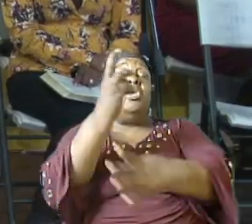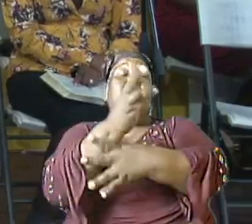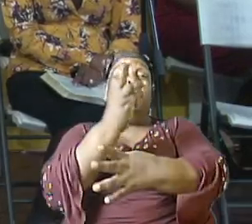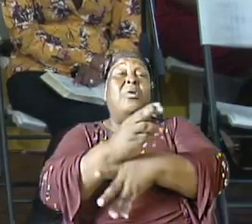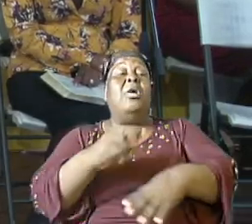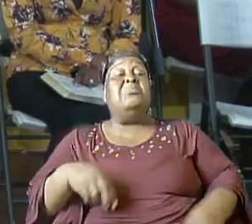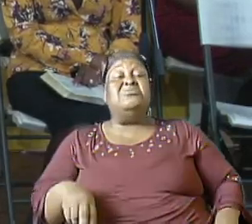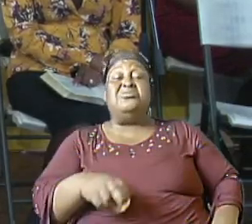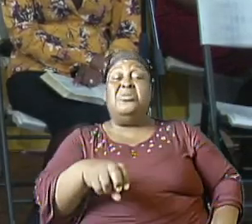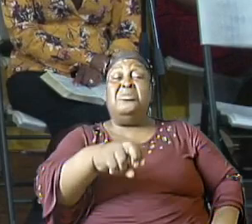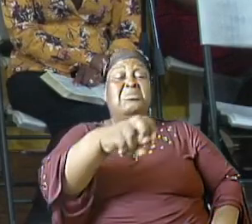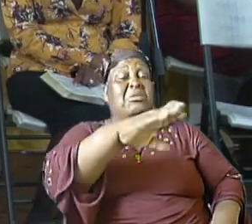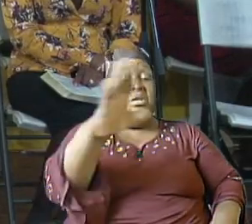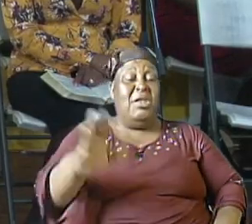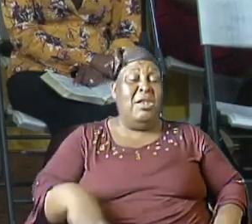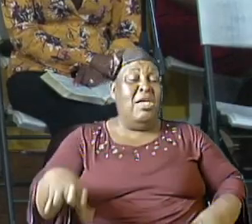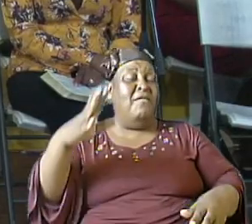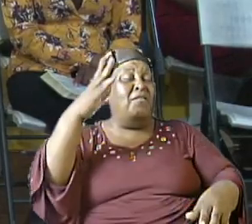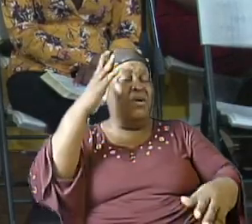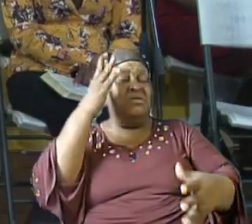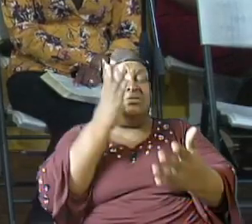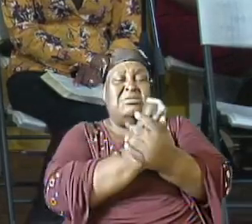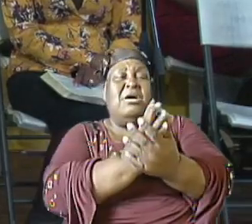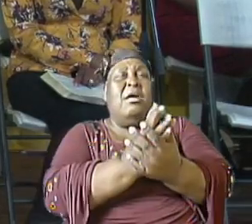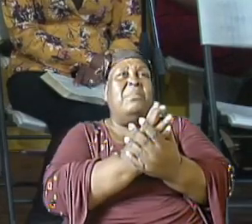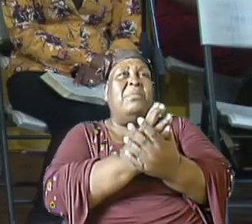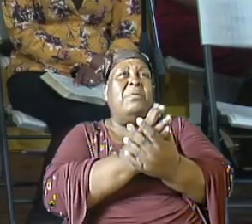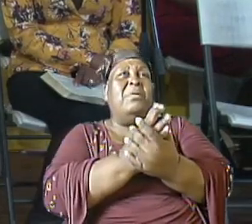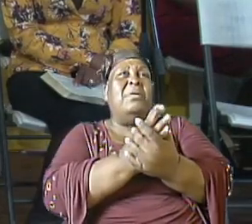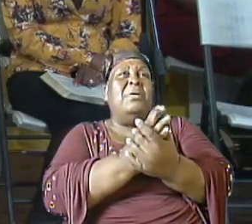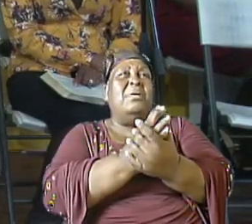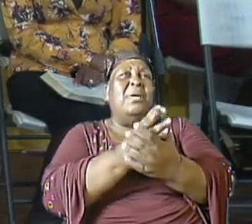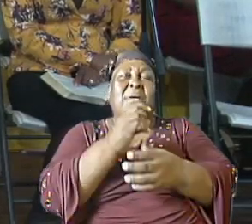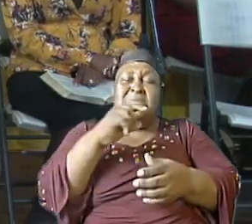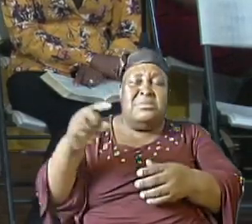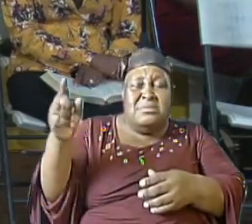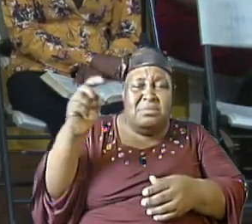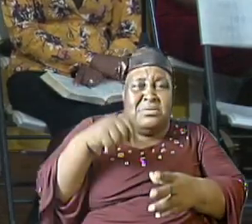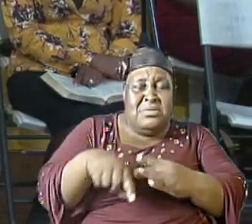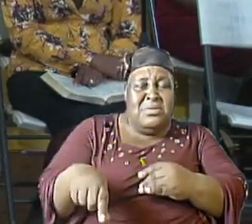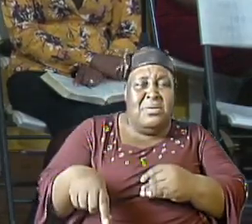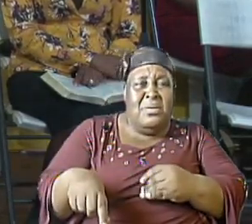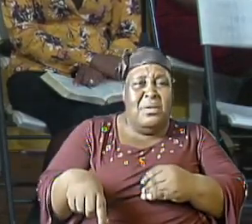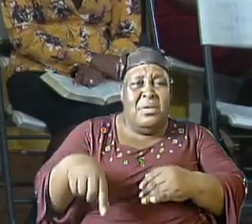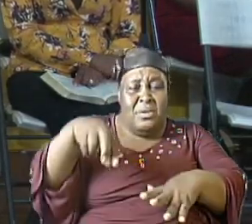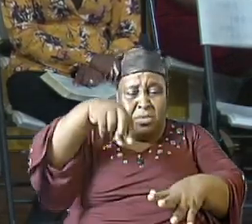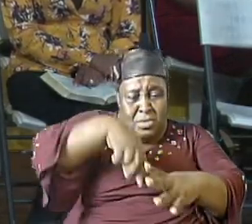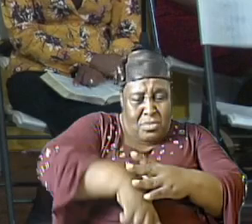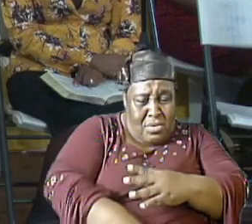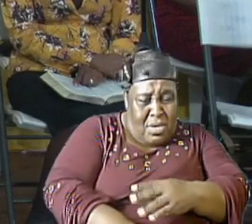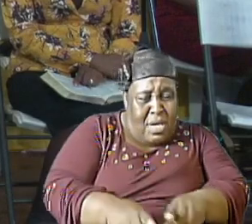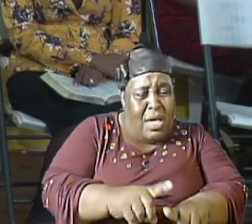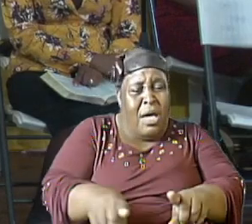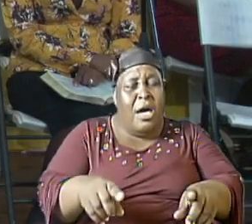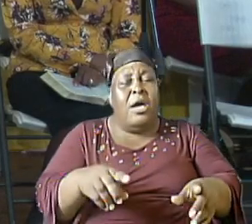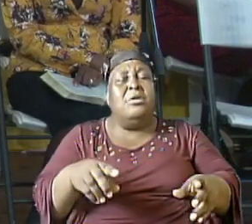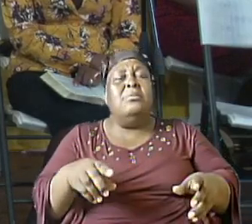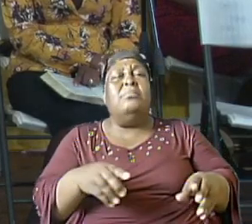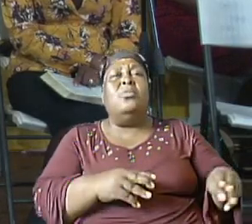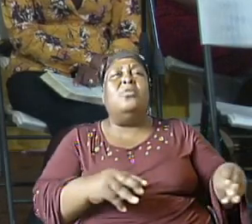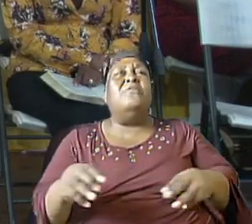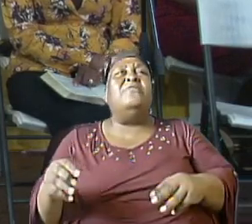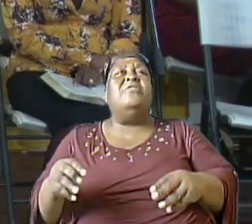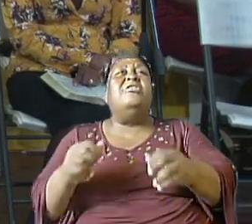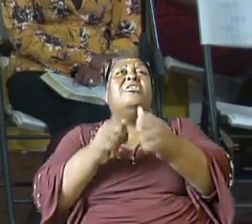sojourned. He never stopped and sent him stakes way down in the ground till he can't move. He went just far